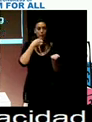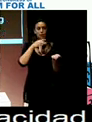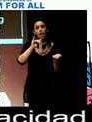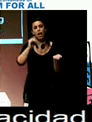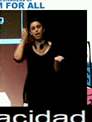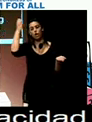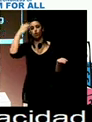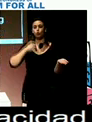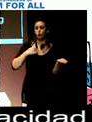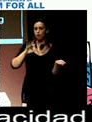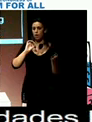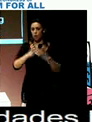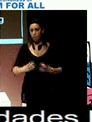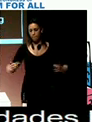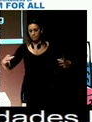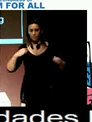not.